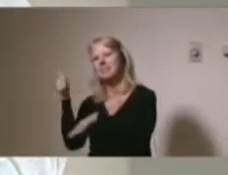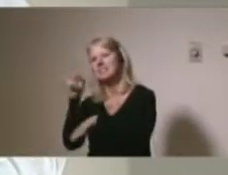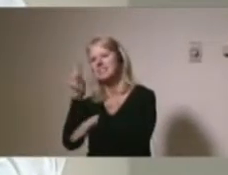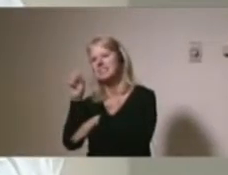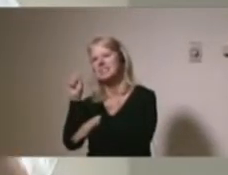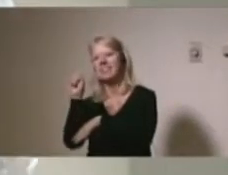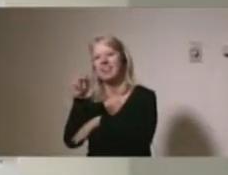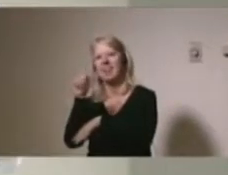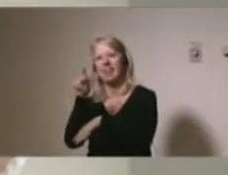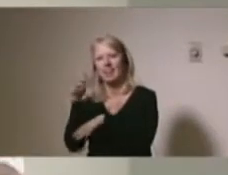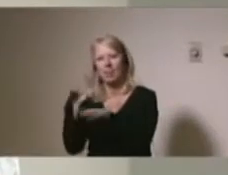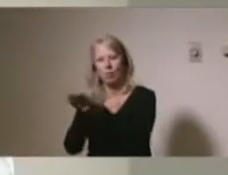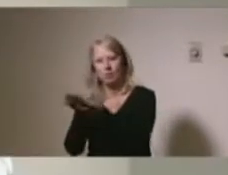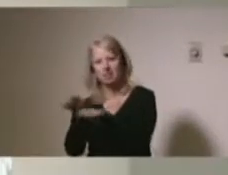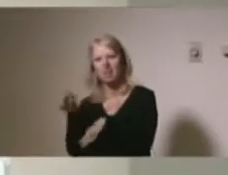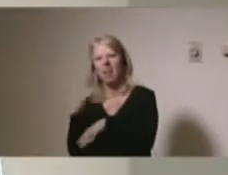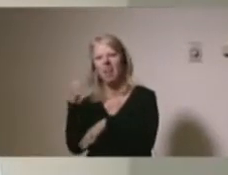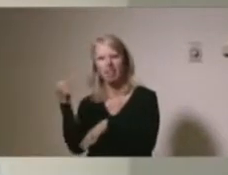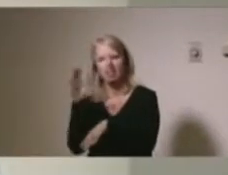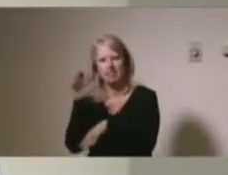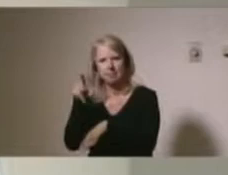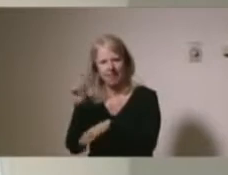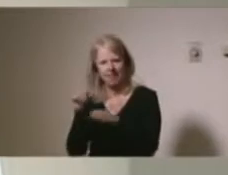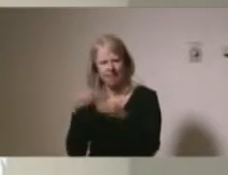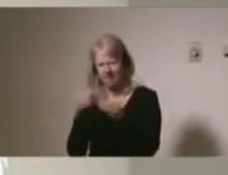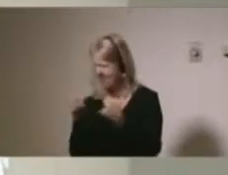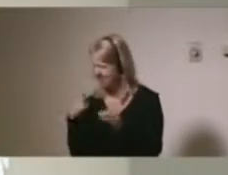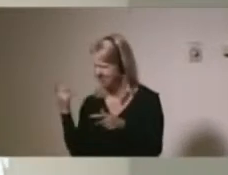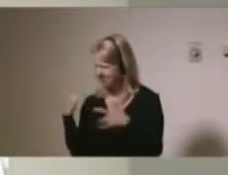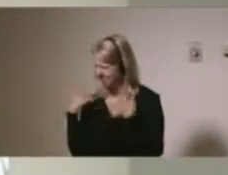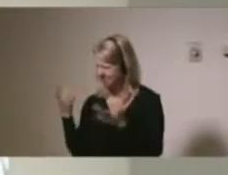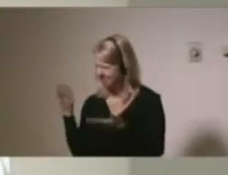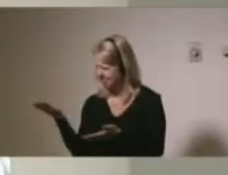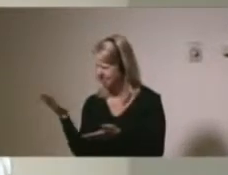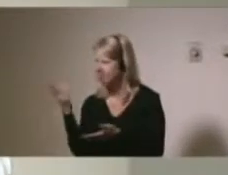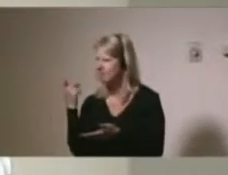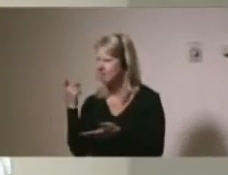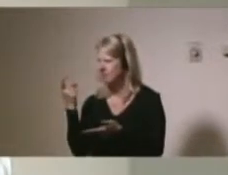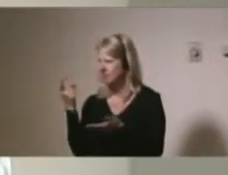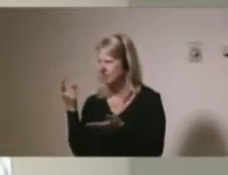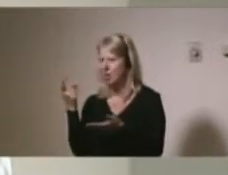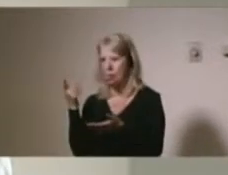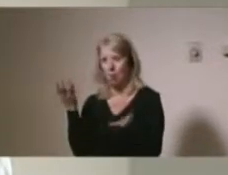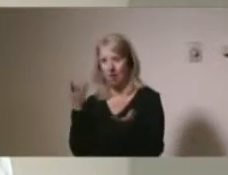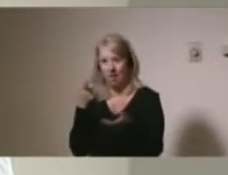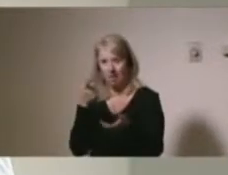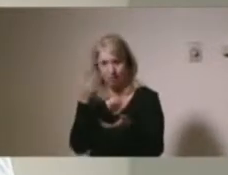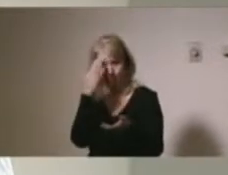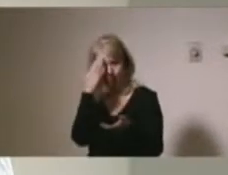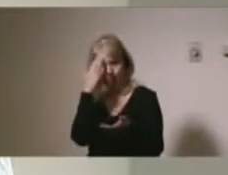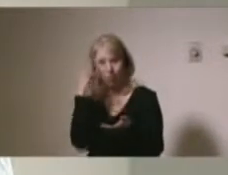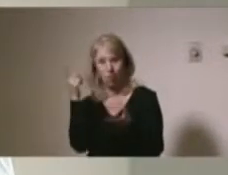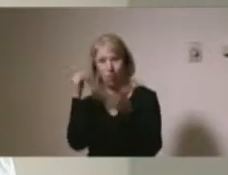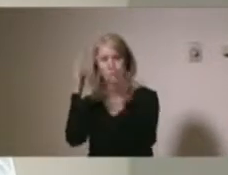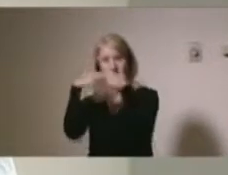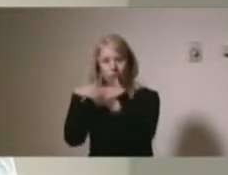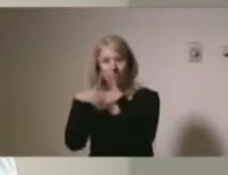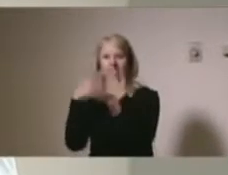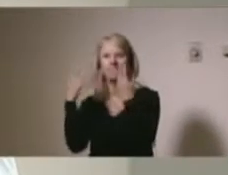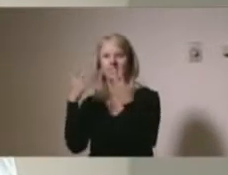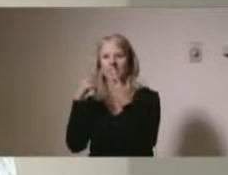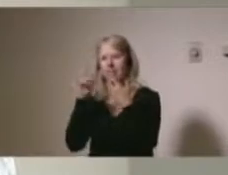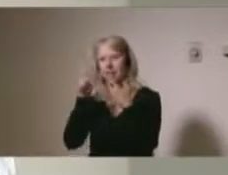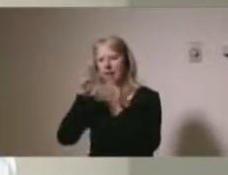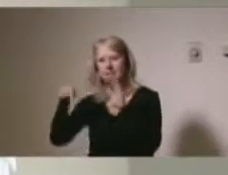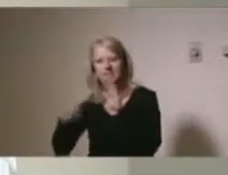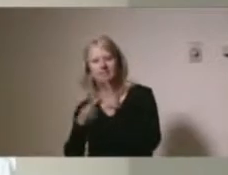Dees Lake, which is another CPAA office, and said, how are things? And she goes, well, is our roof's caving in and we have to come in the back